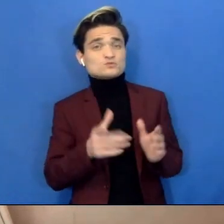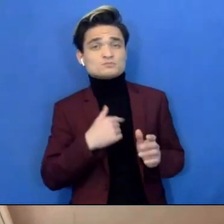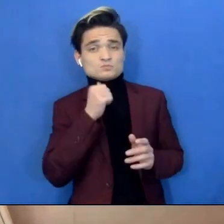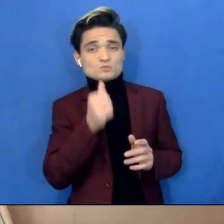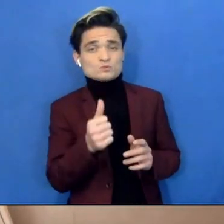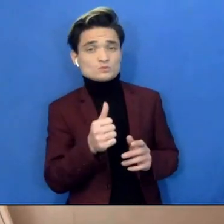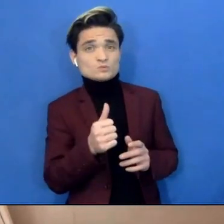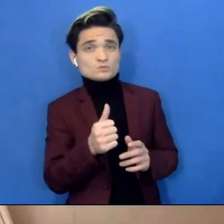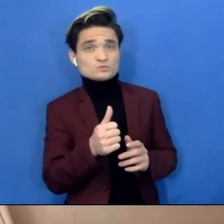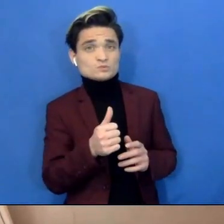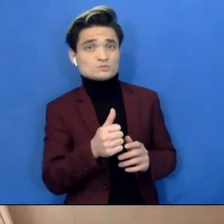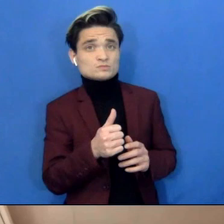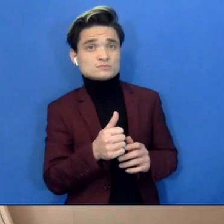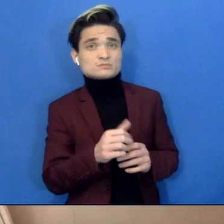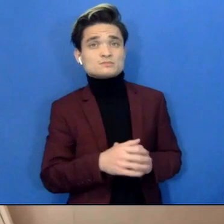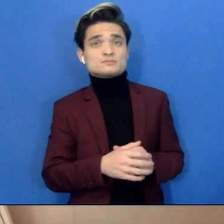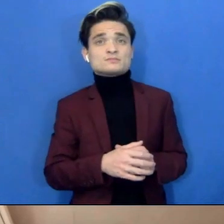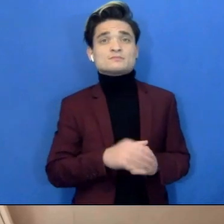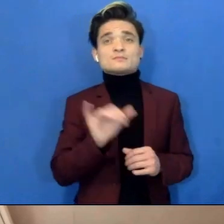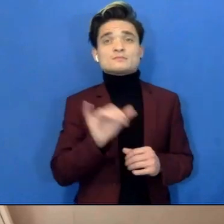we see a lot of